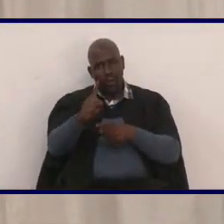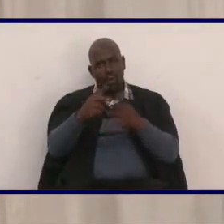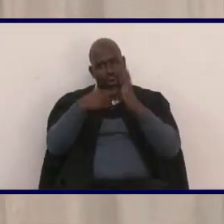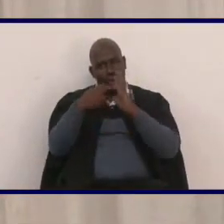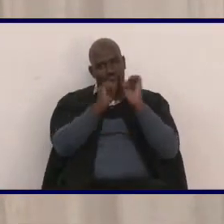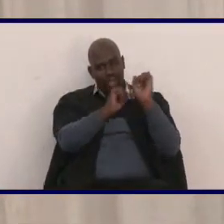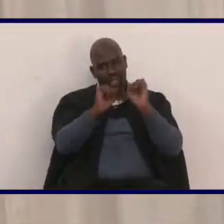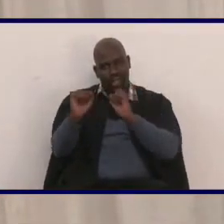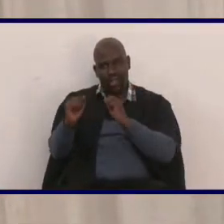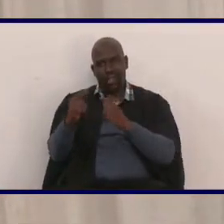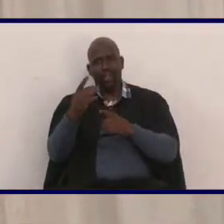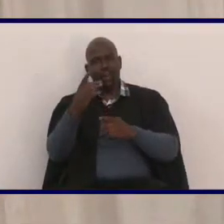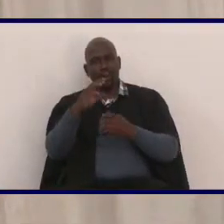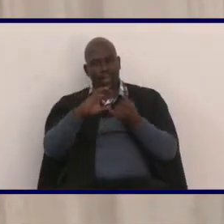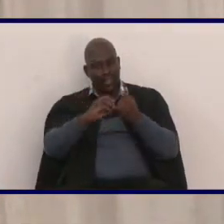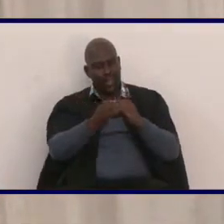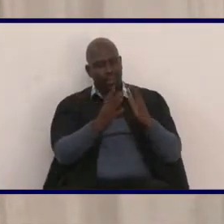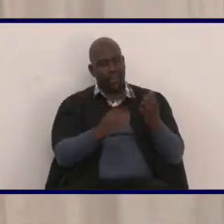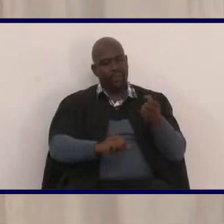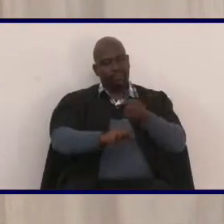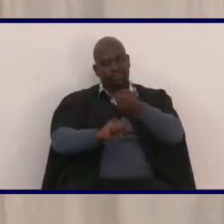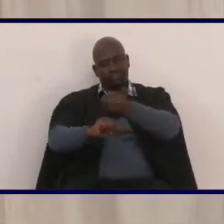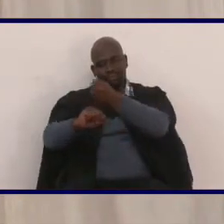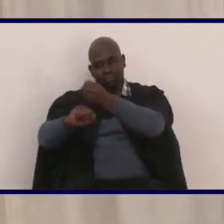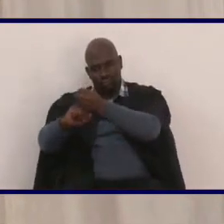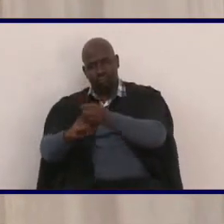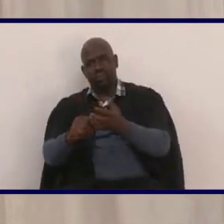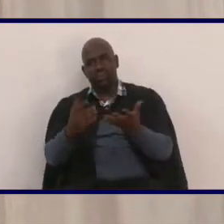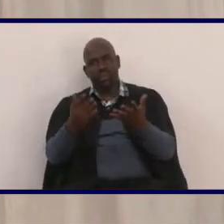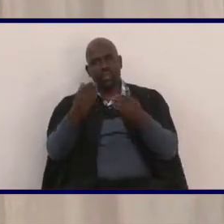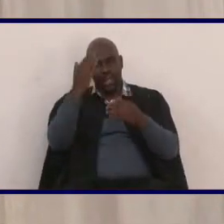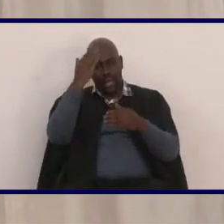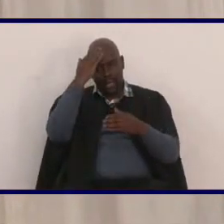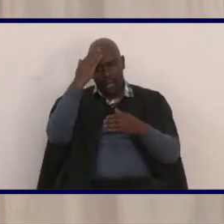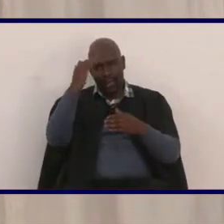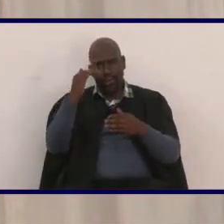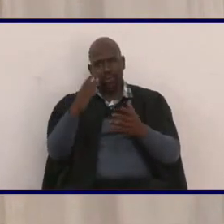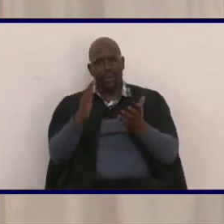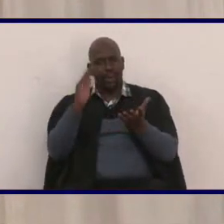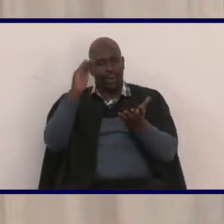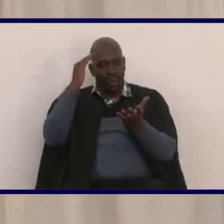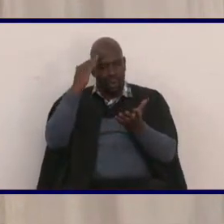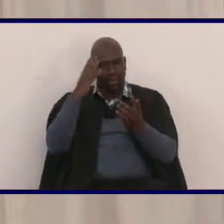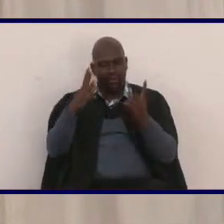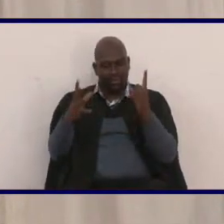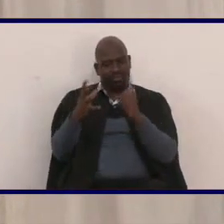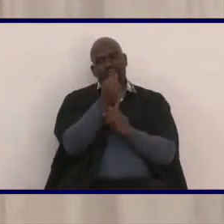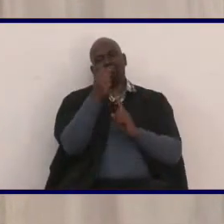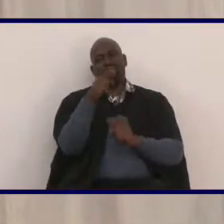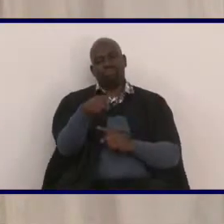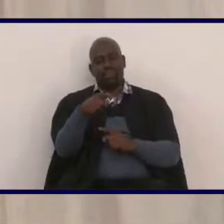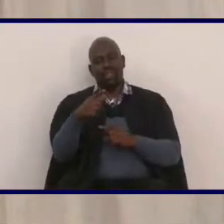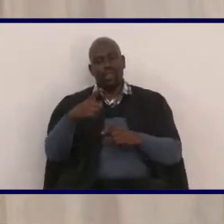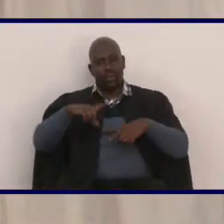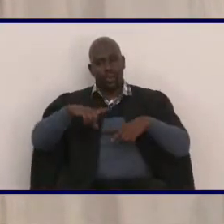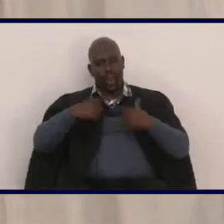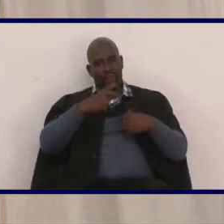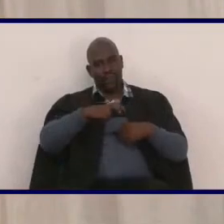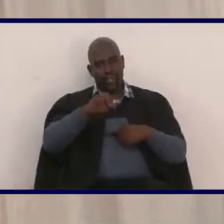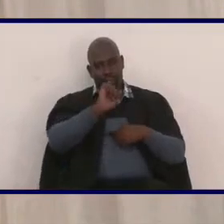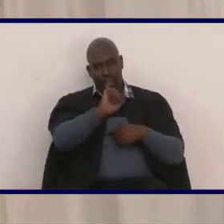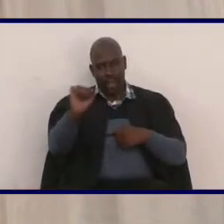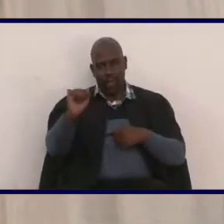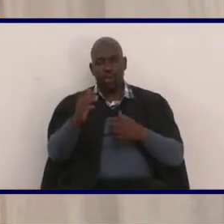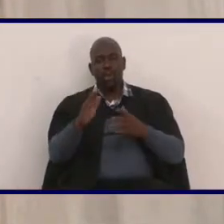our graduates to reach this remarkable milestone in your life journey. As graduandi,